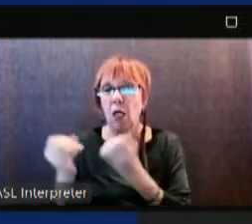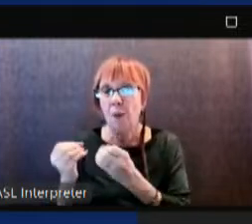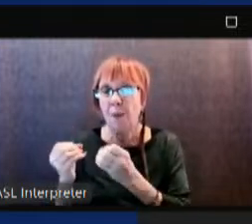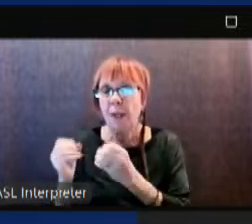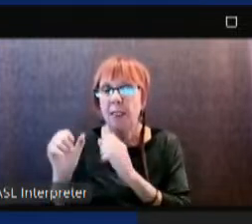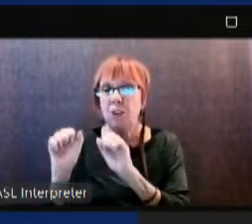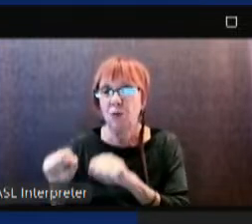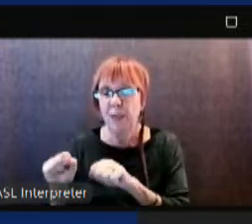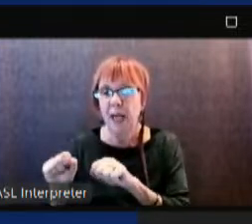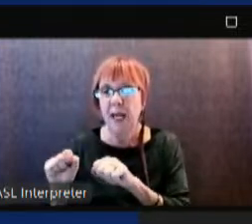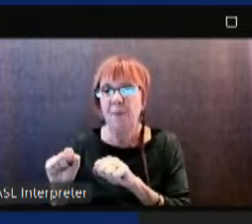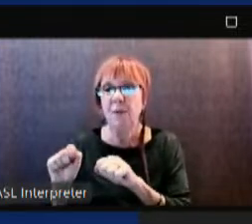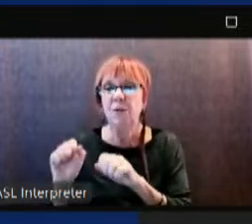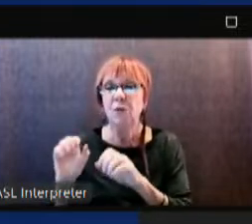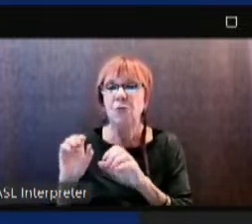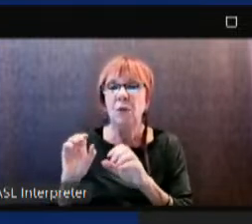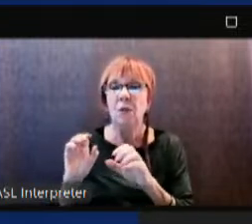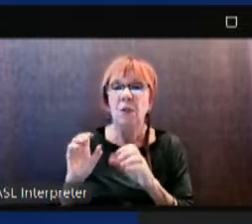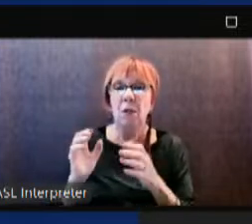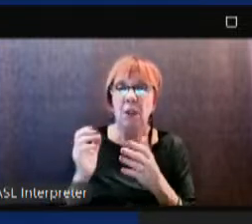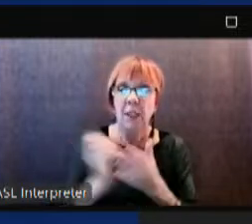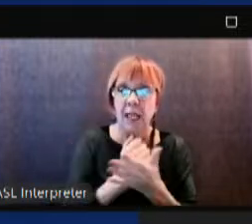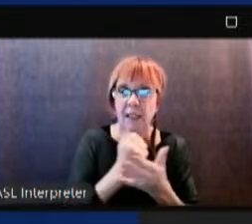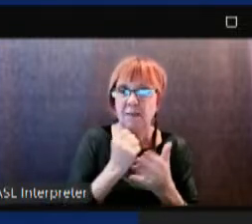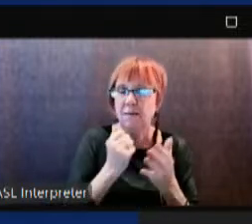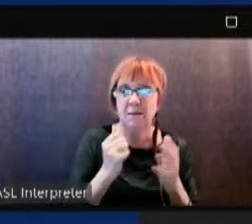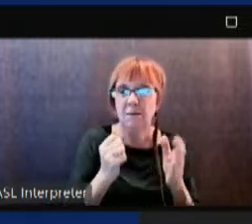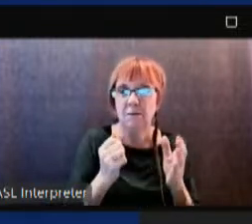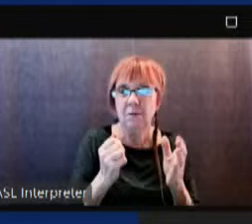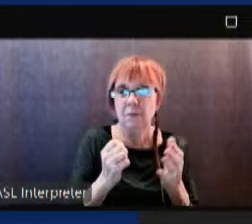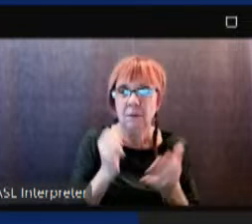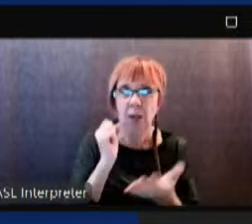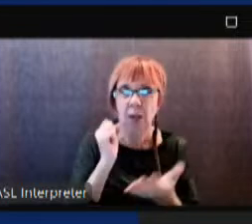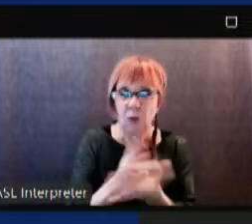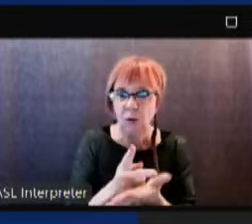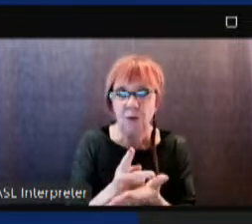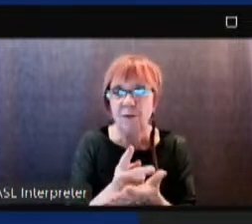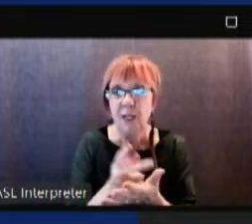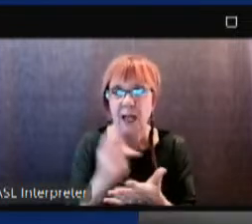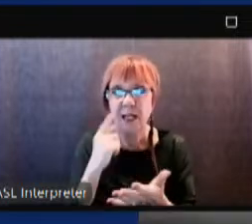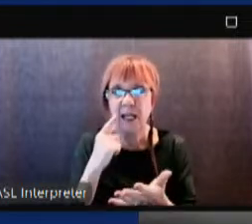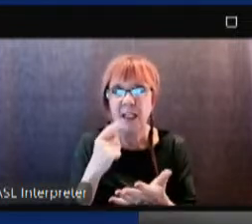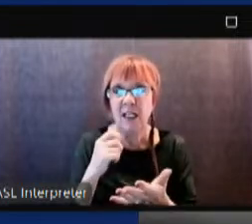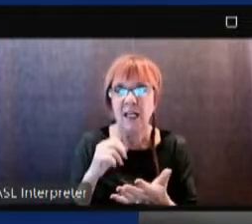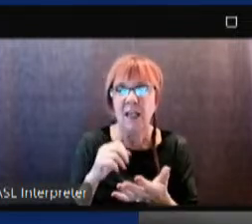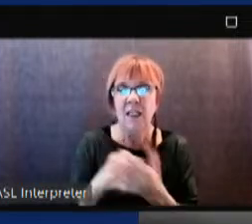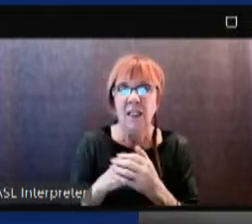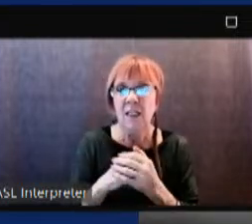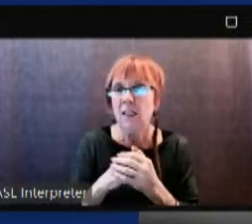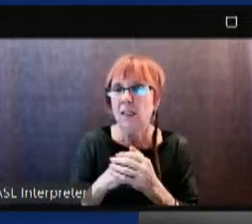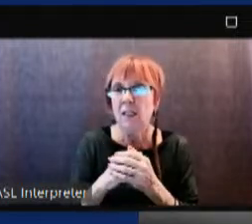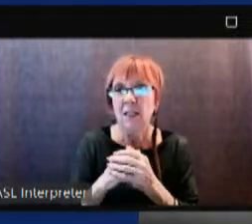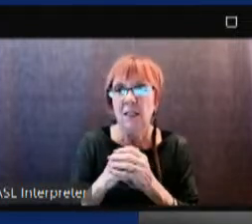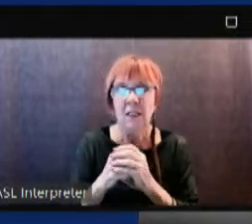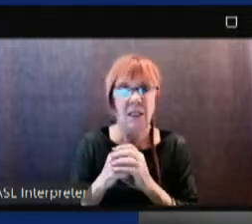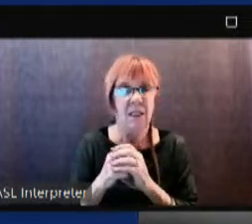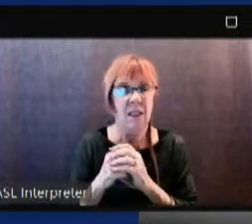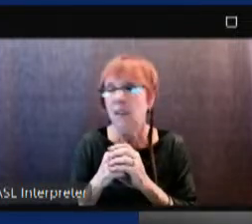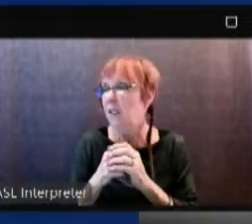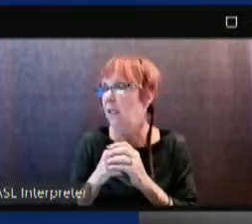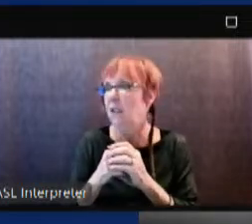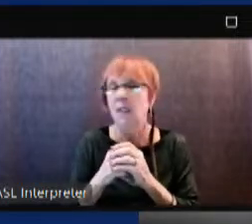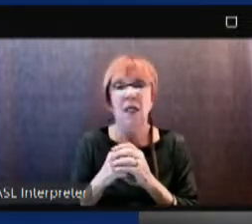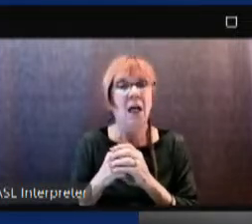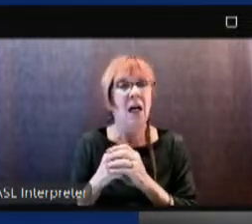context, I can provide additional context for that question. I'm gonna let our friends in public